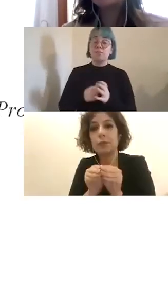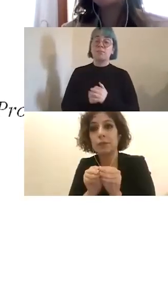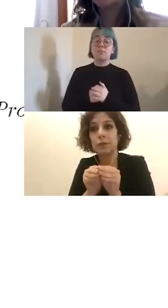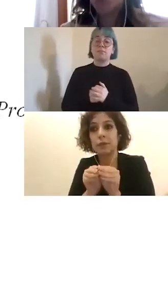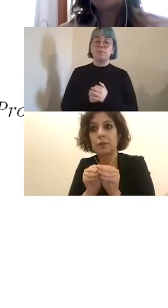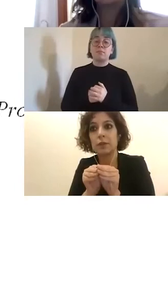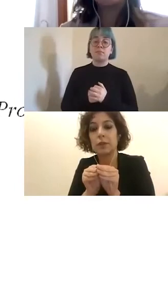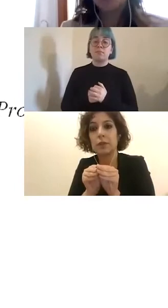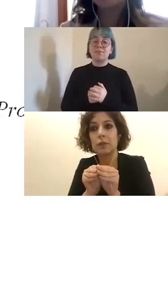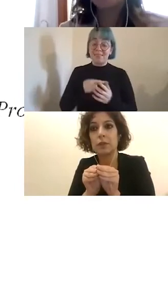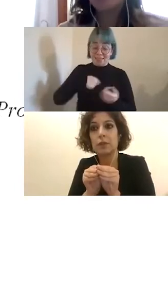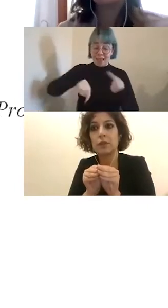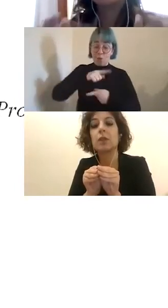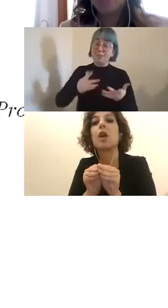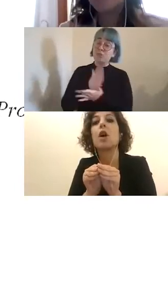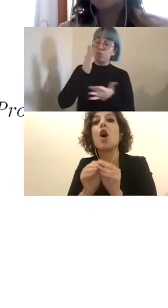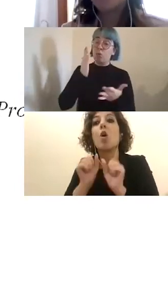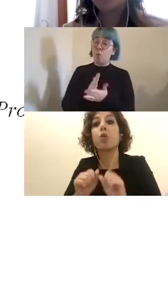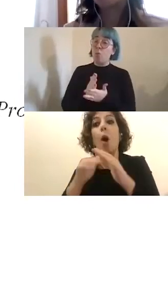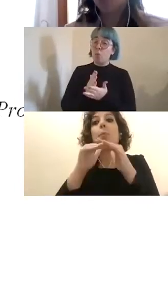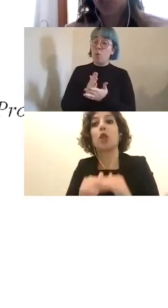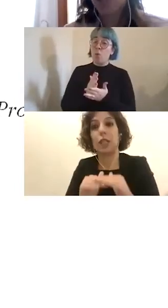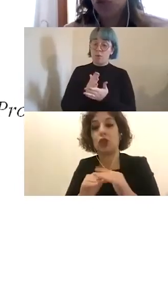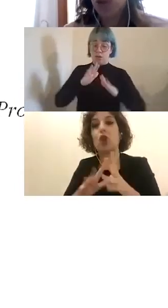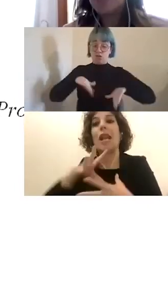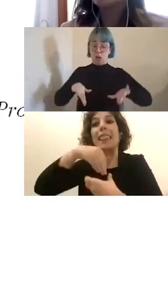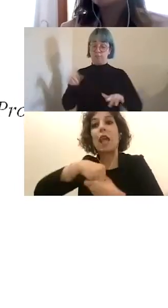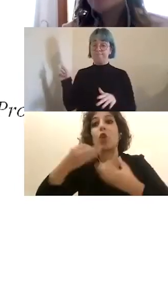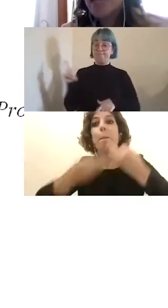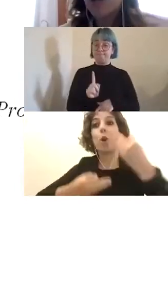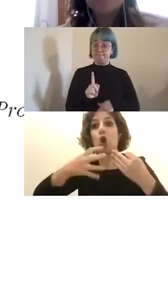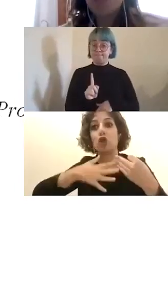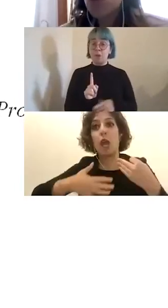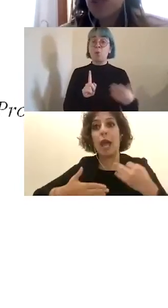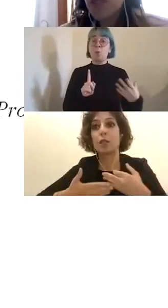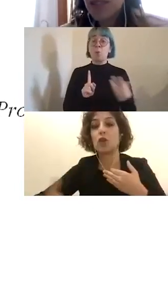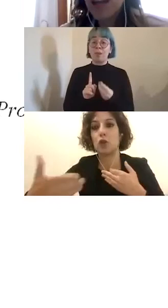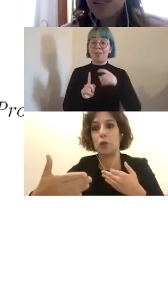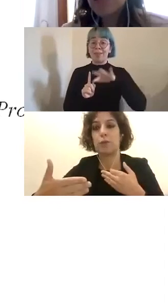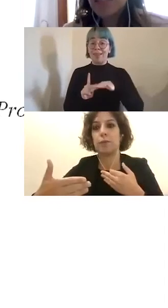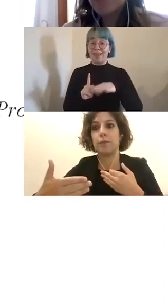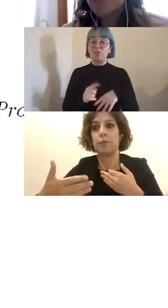can ensure the presence of the child within the trial.